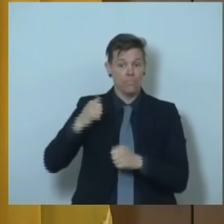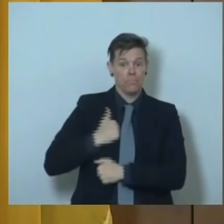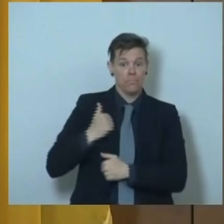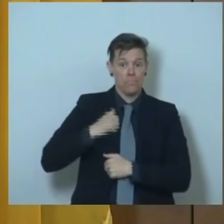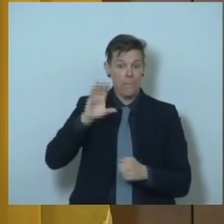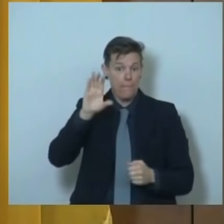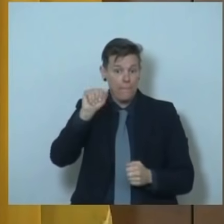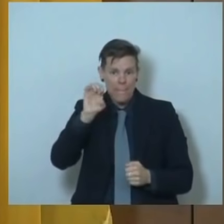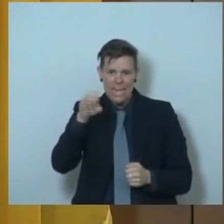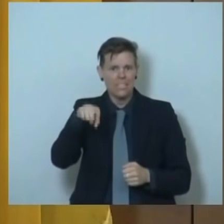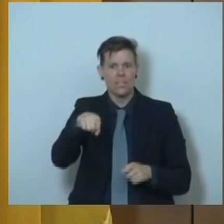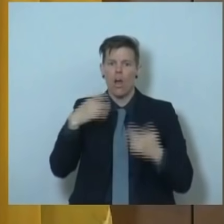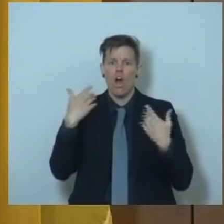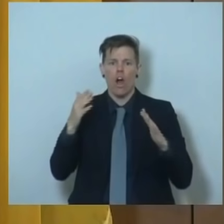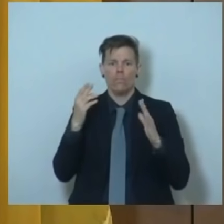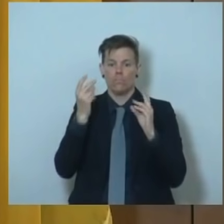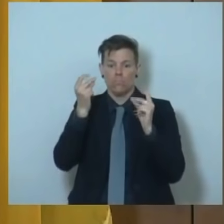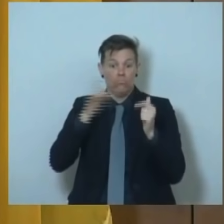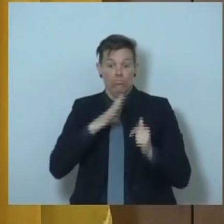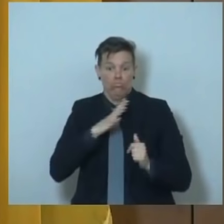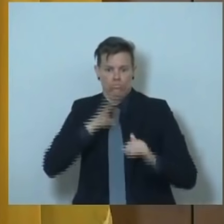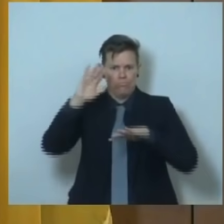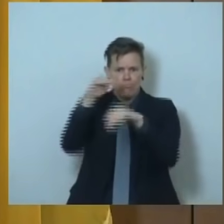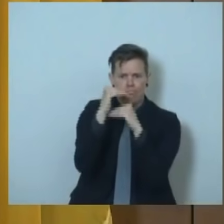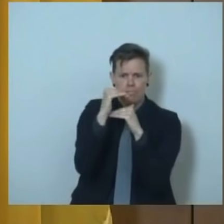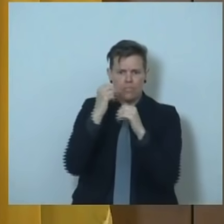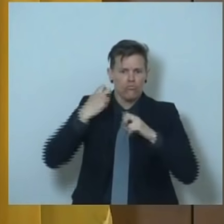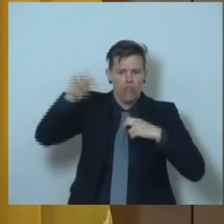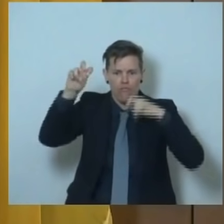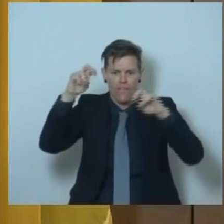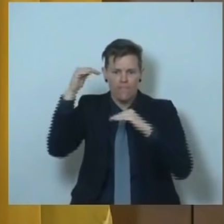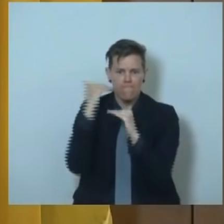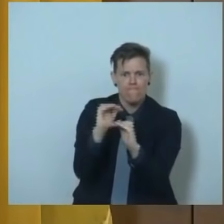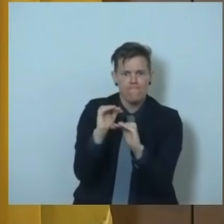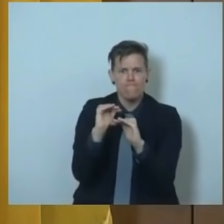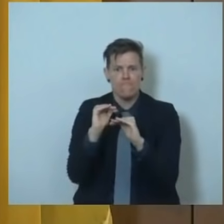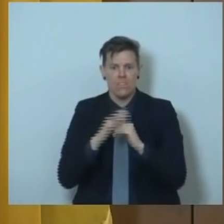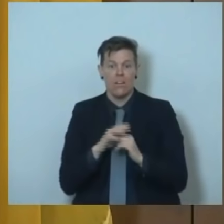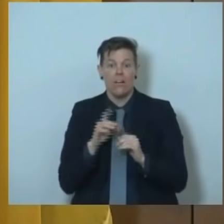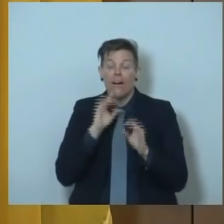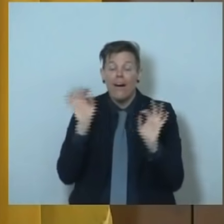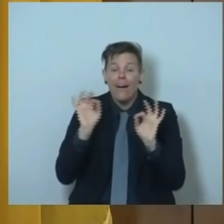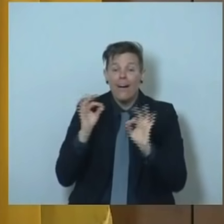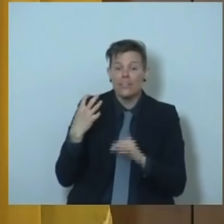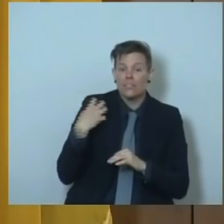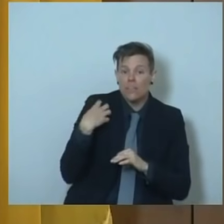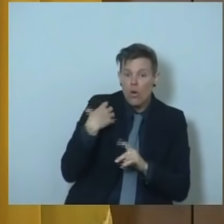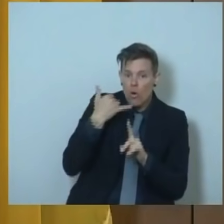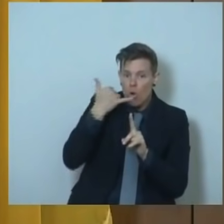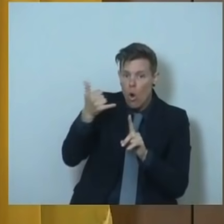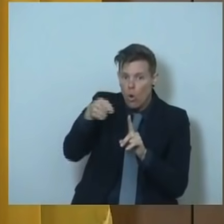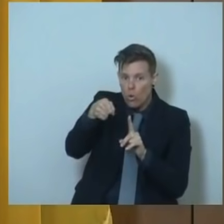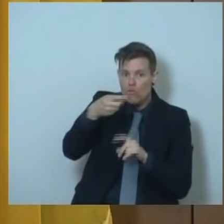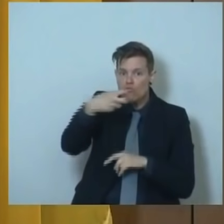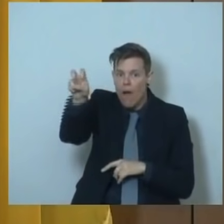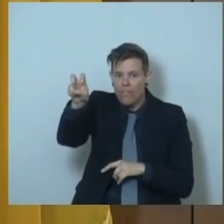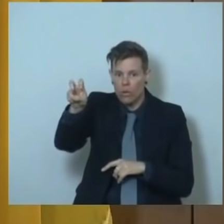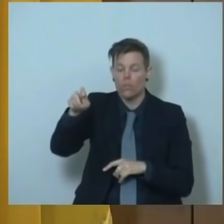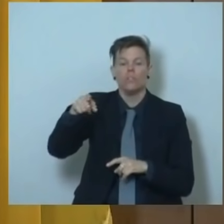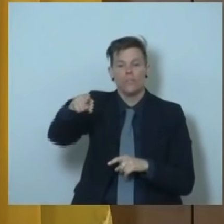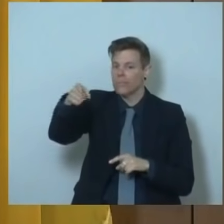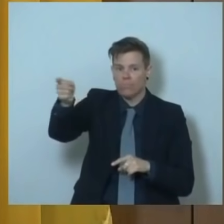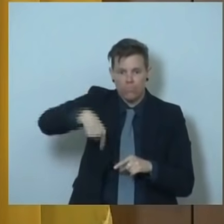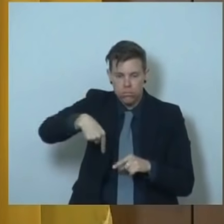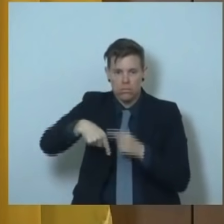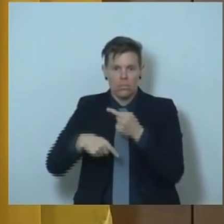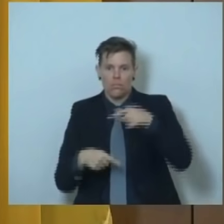limited their travel, which they don't really get to do. A general calls you to travel or to have certain staff be available anywhere in the